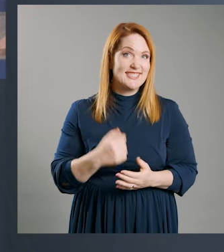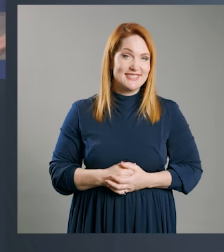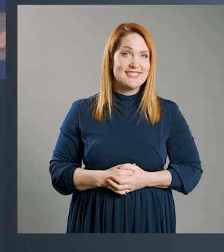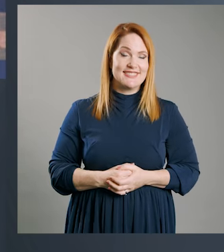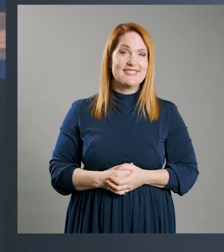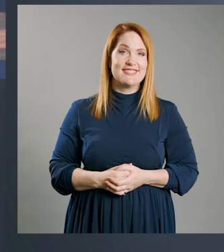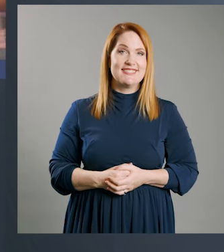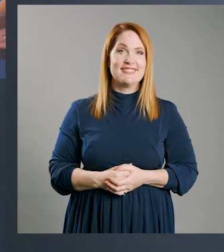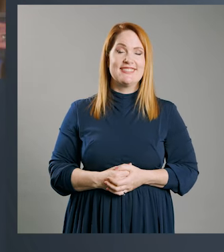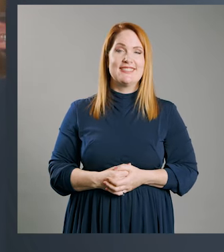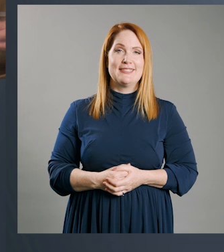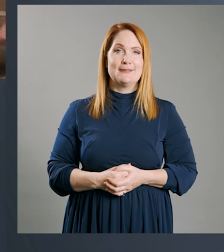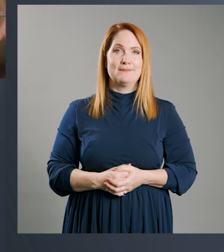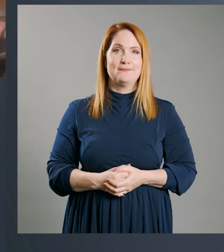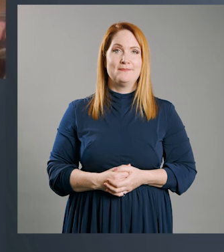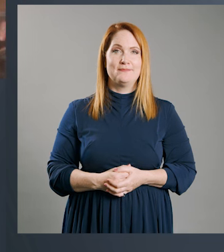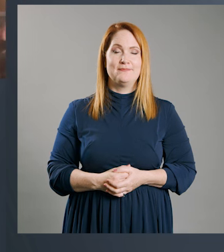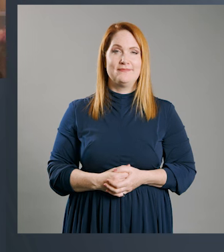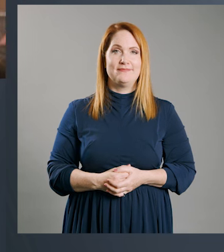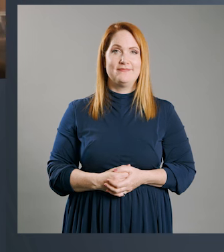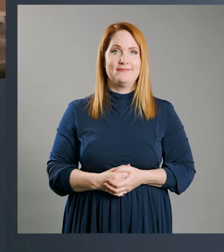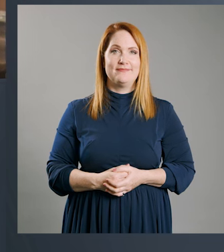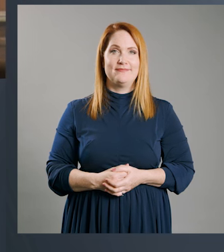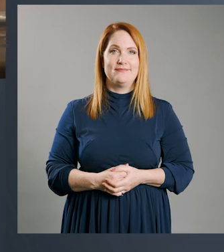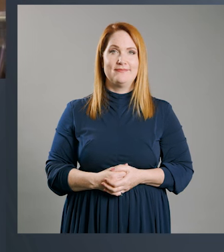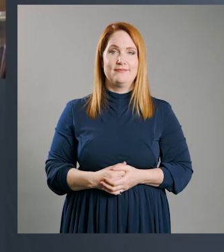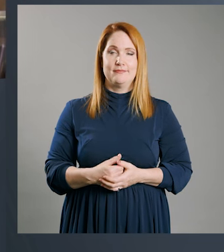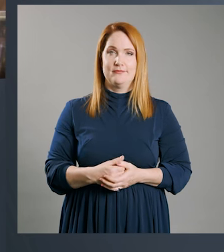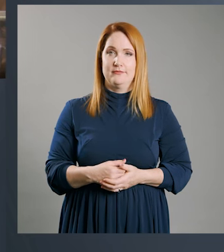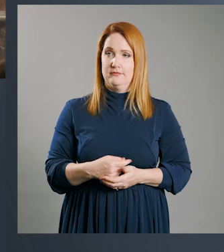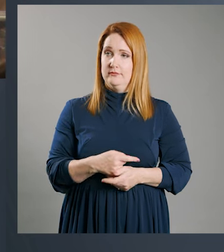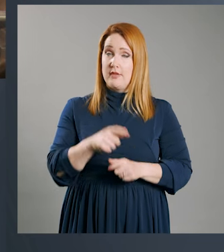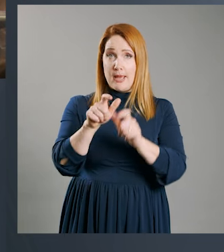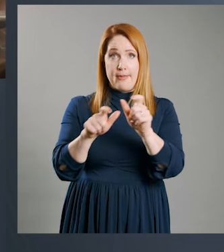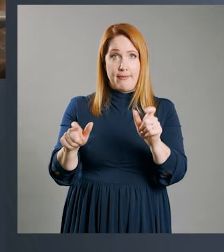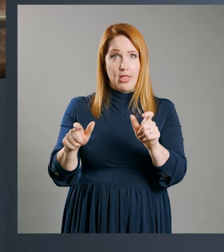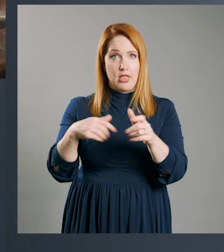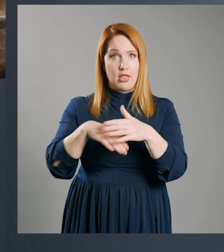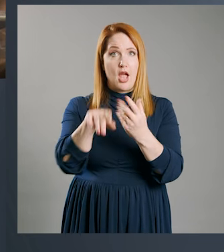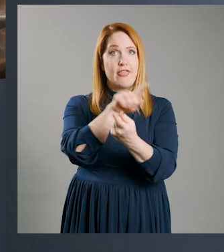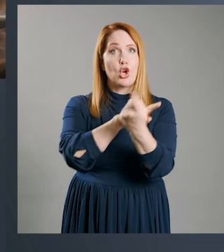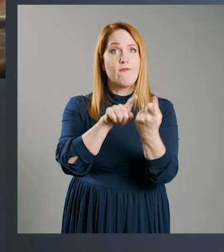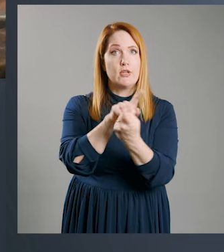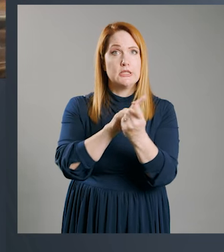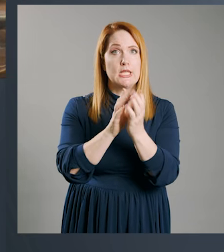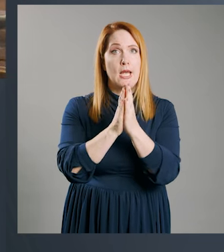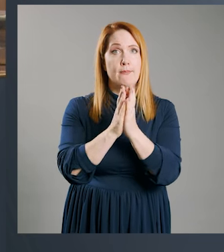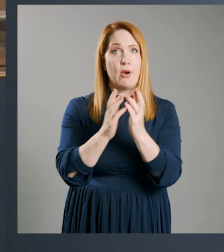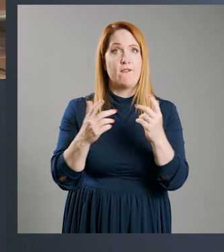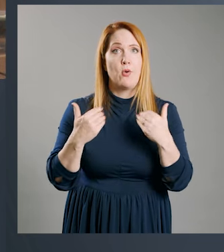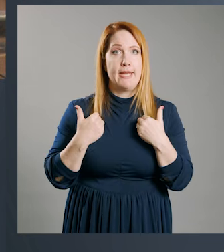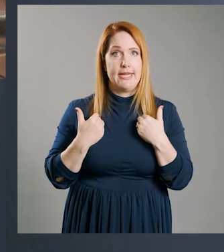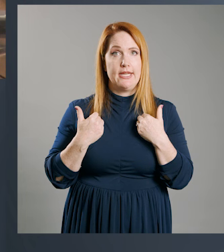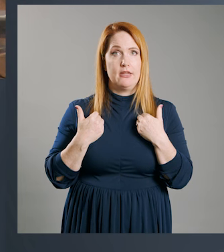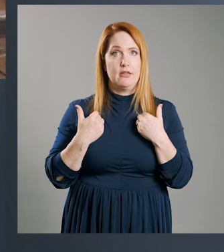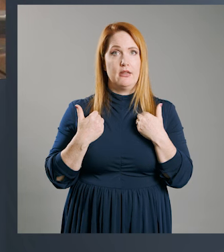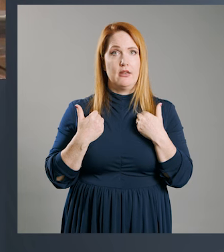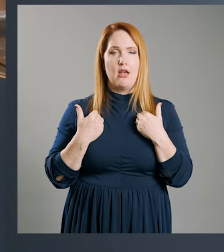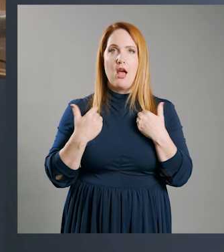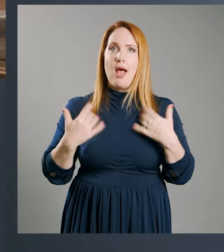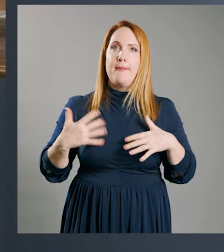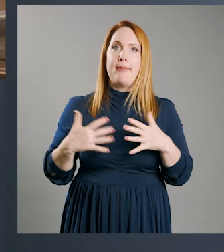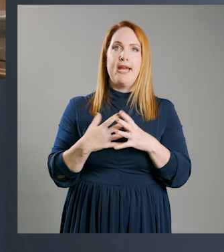looks like. And she said, when I was prayed for at the conference, someone